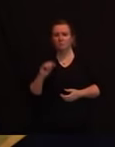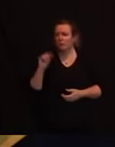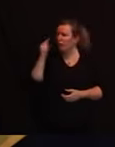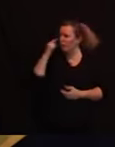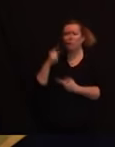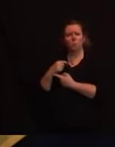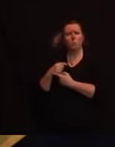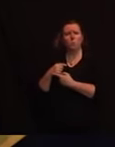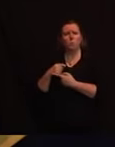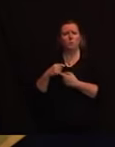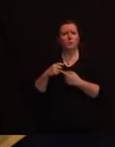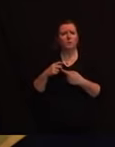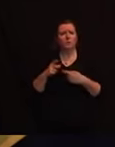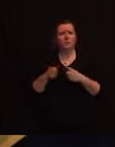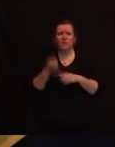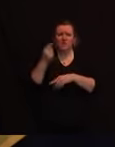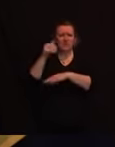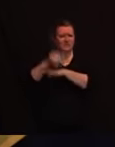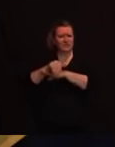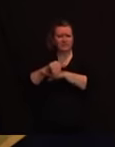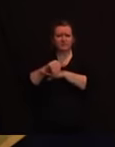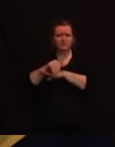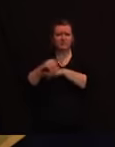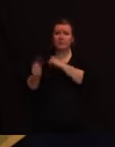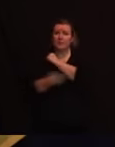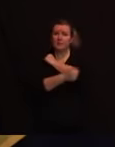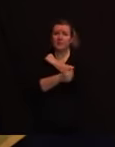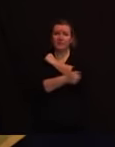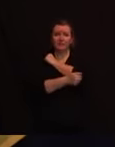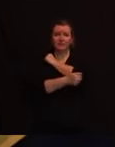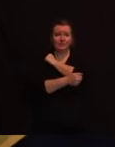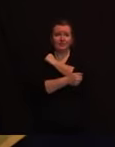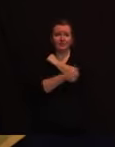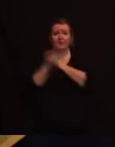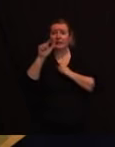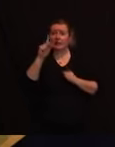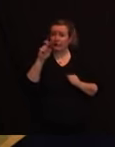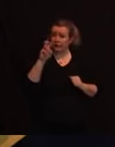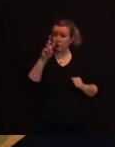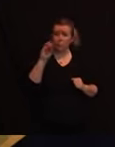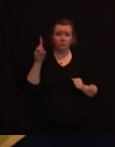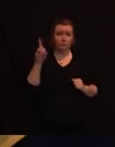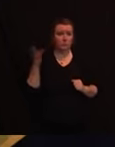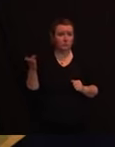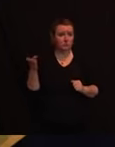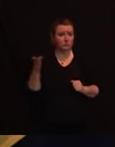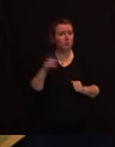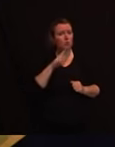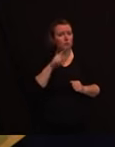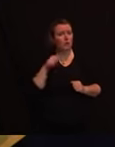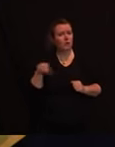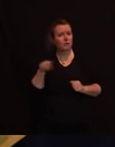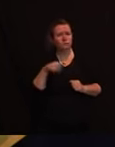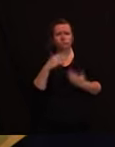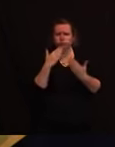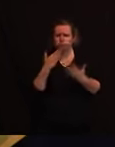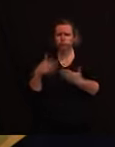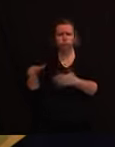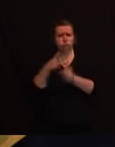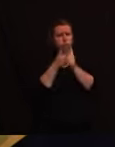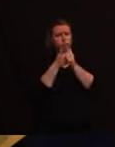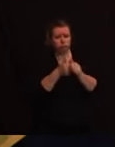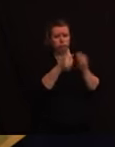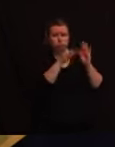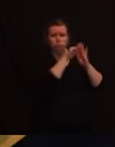being the first night of Passover in Lakewood, that the amount of appreciation for the compliance and the adherence to the executive